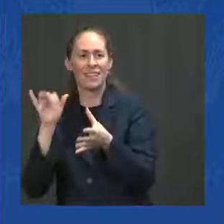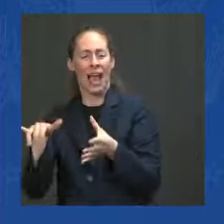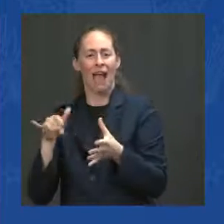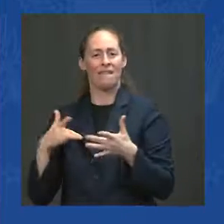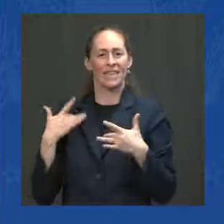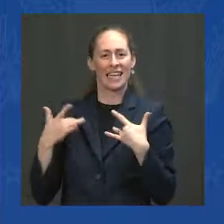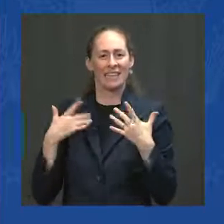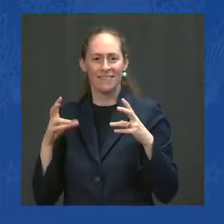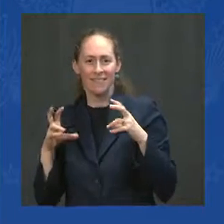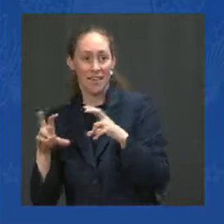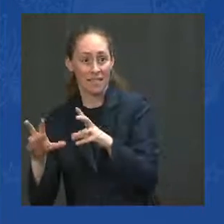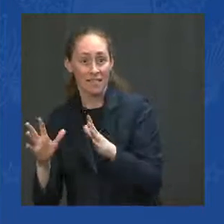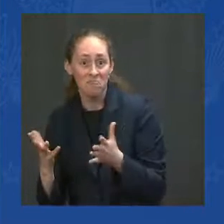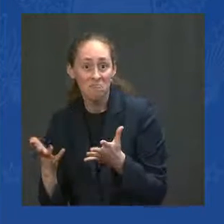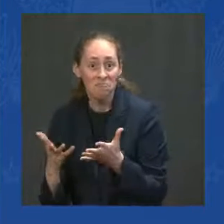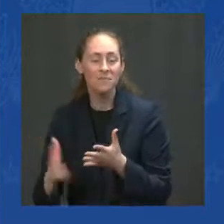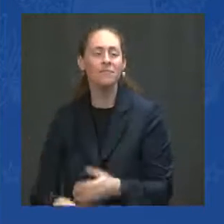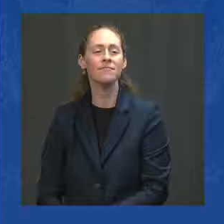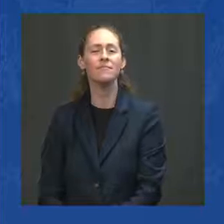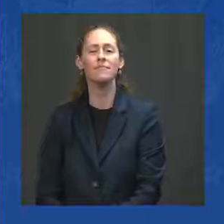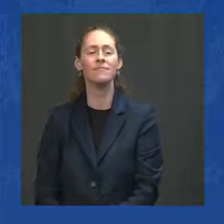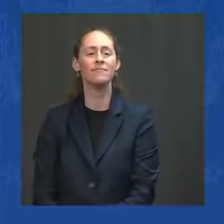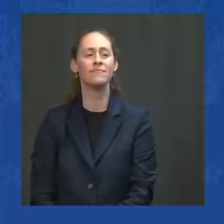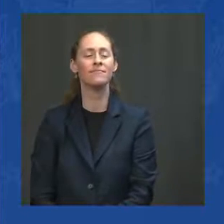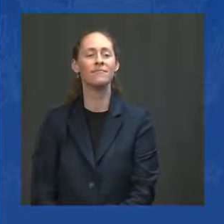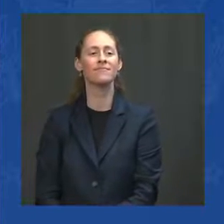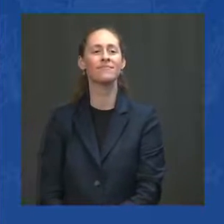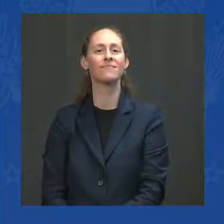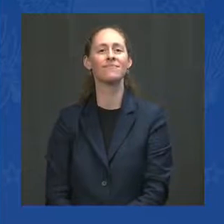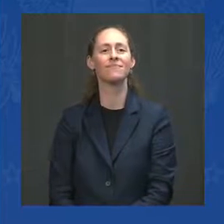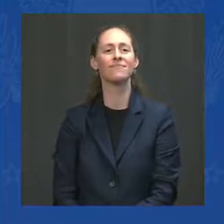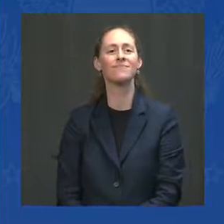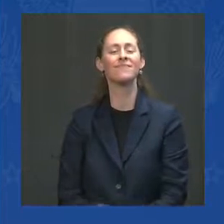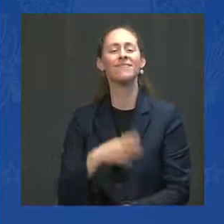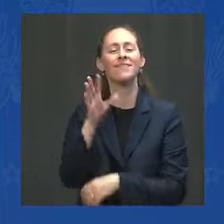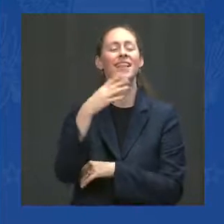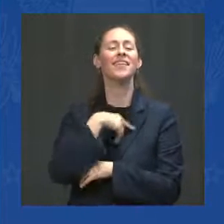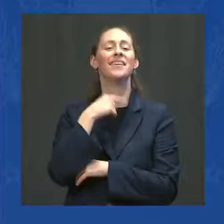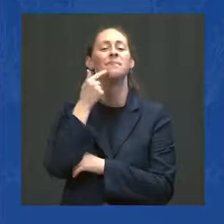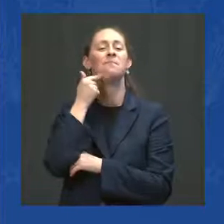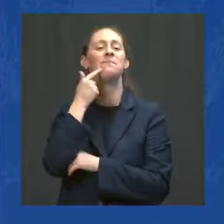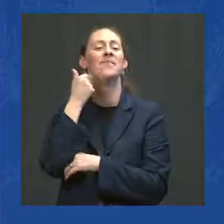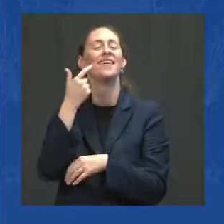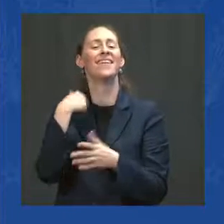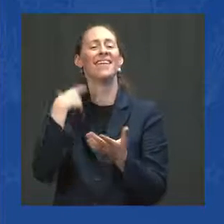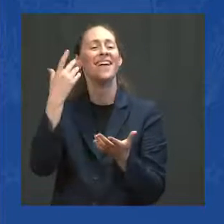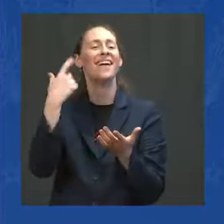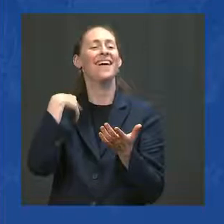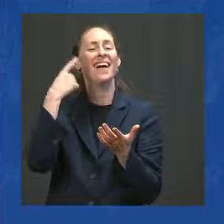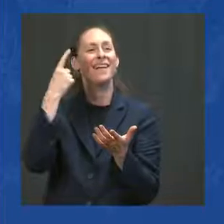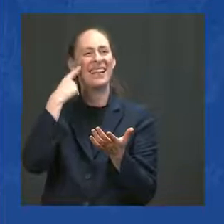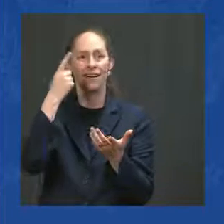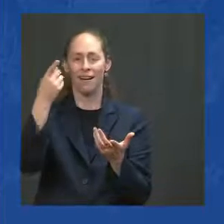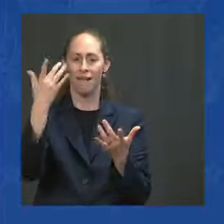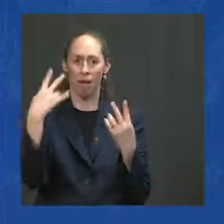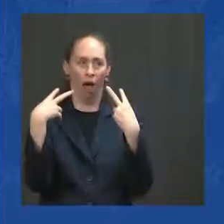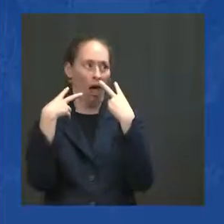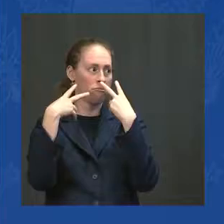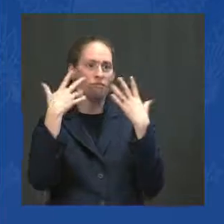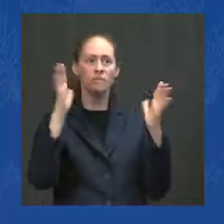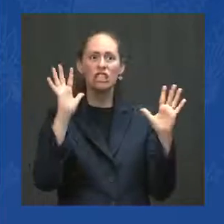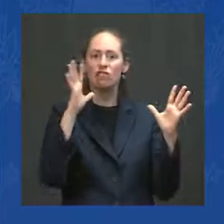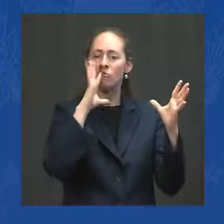how my whole plan was dead from the beginning. Look, the lesson learned is being willing to talk and